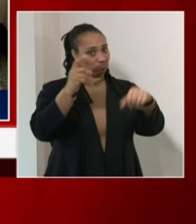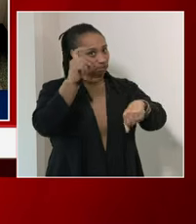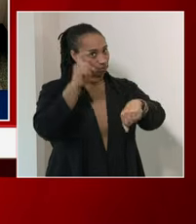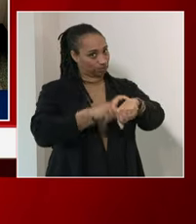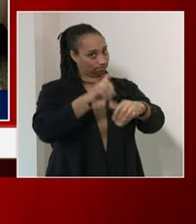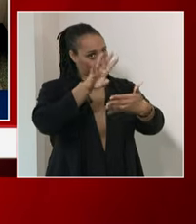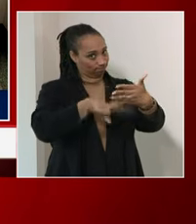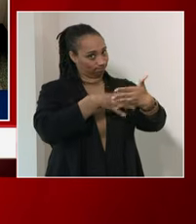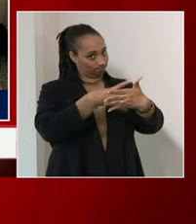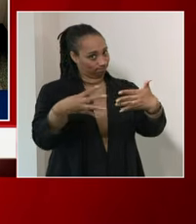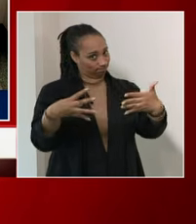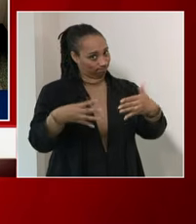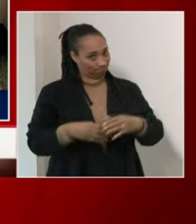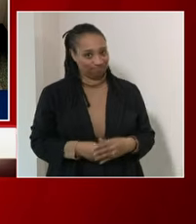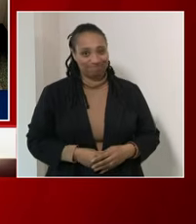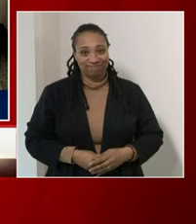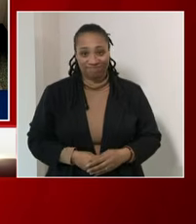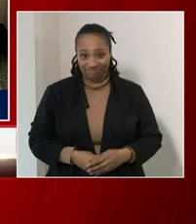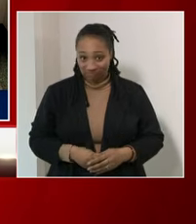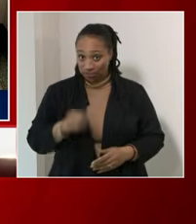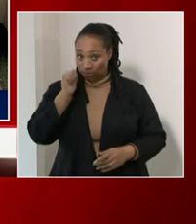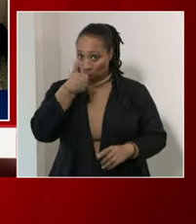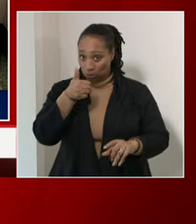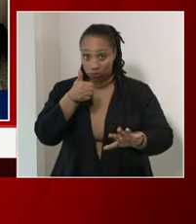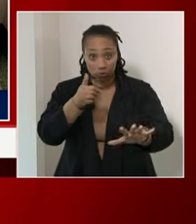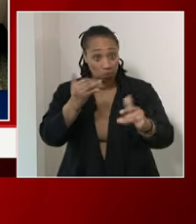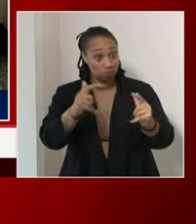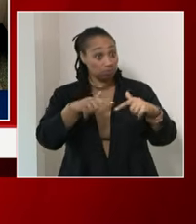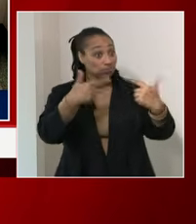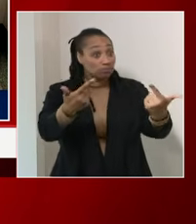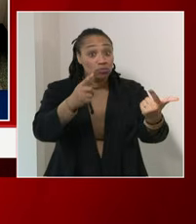So with that, we will take a few questions.